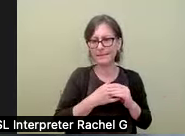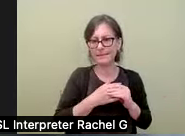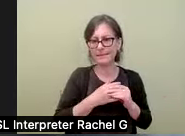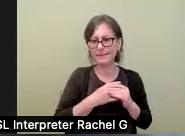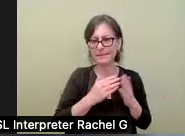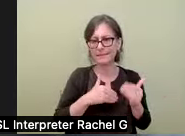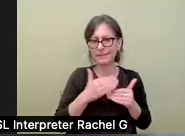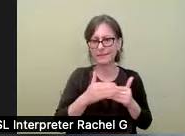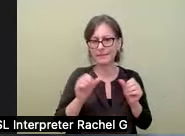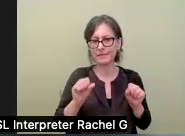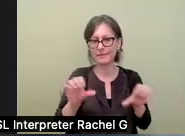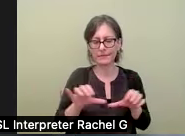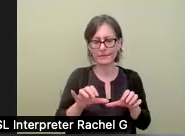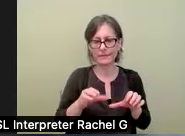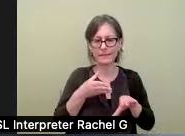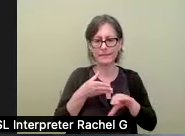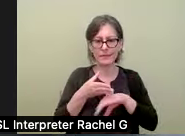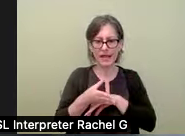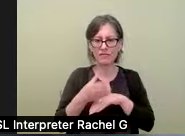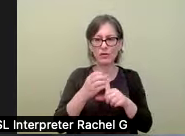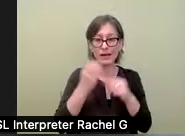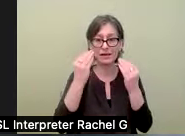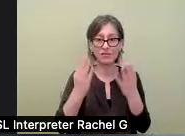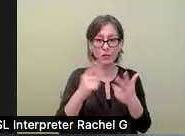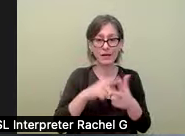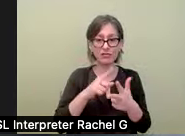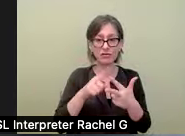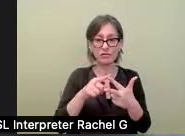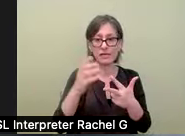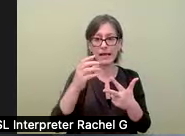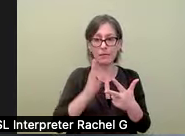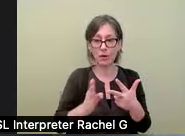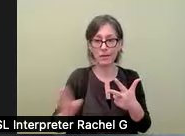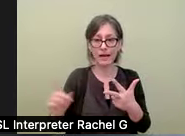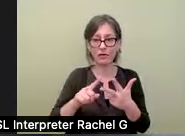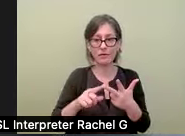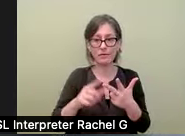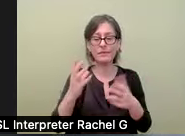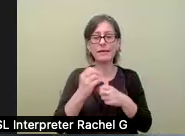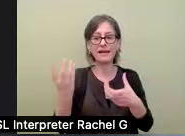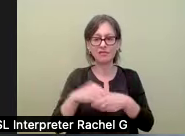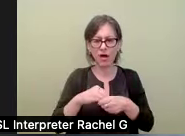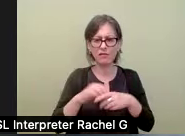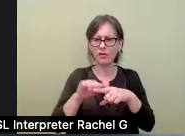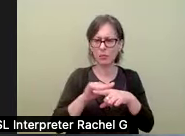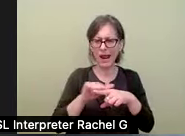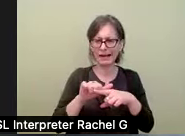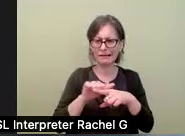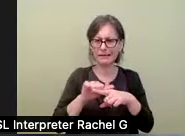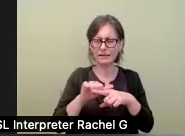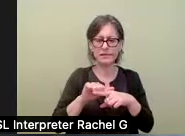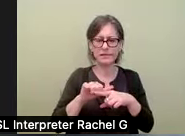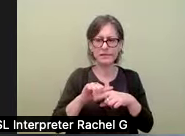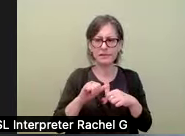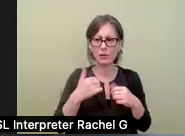thing you can do after you get information, you get prepared, get involved, practice, do a drill. We've got